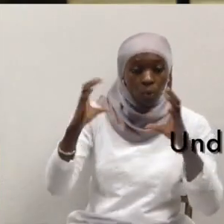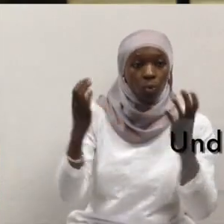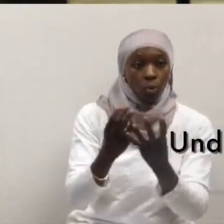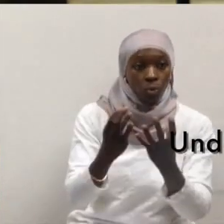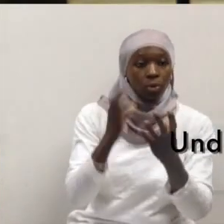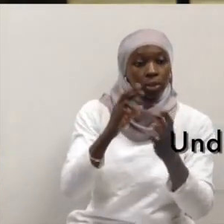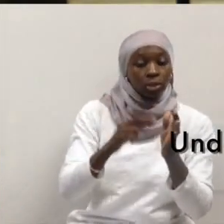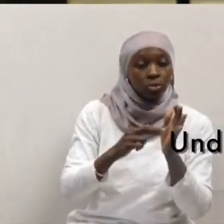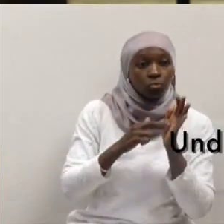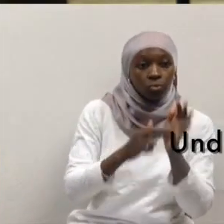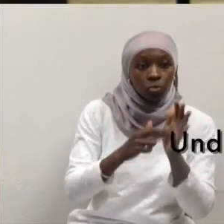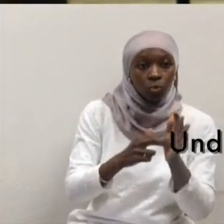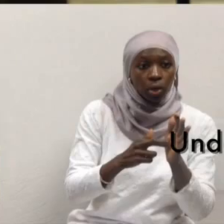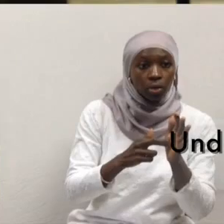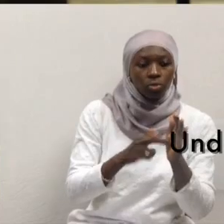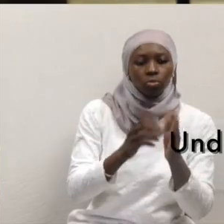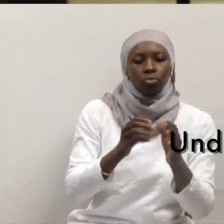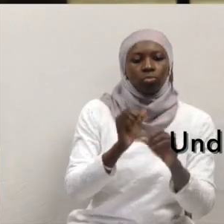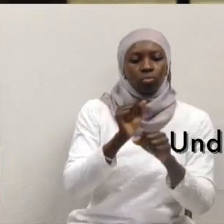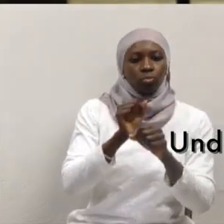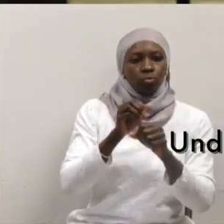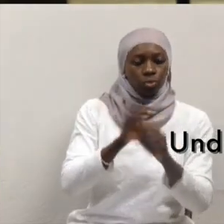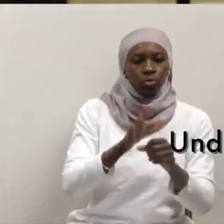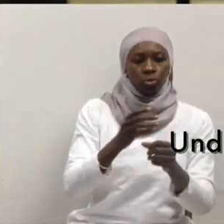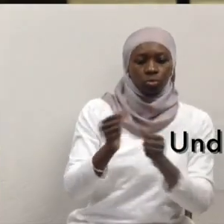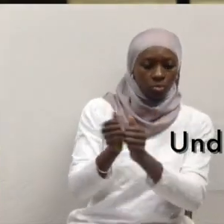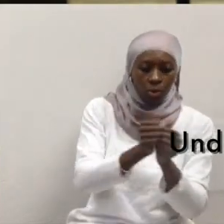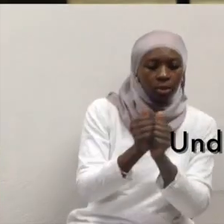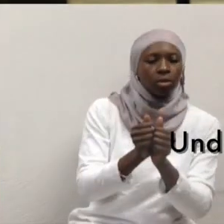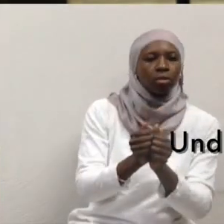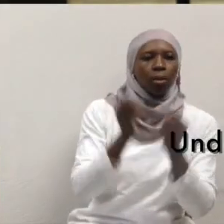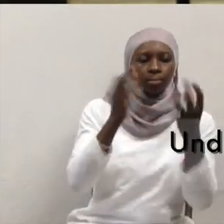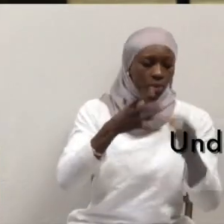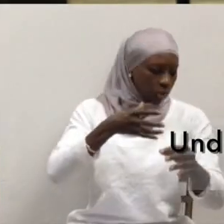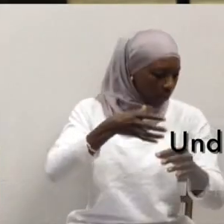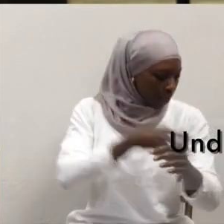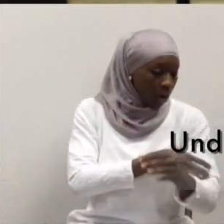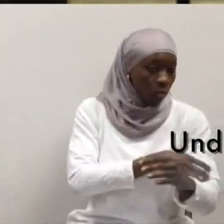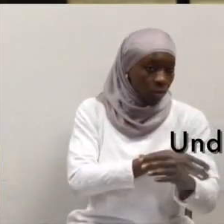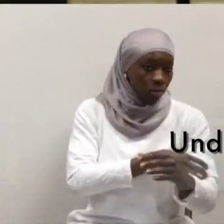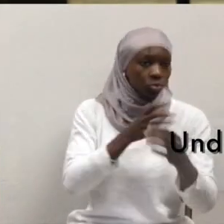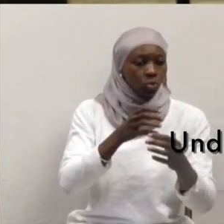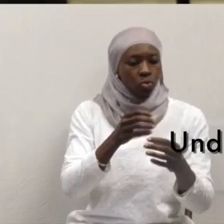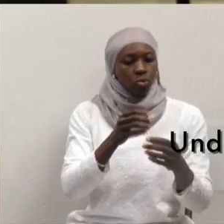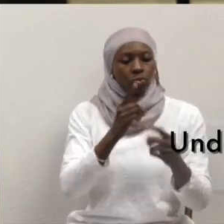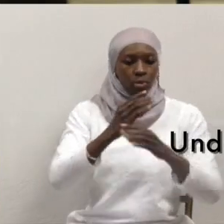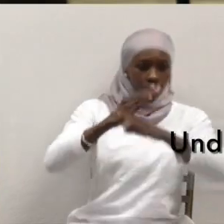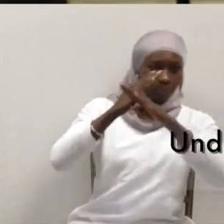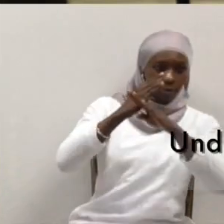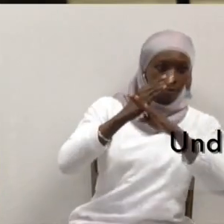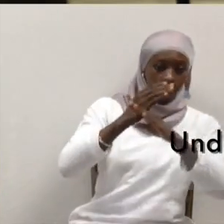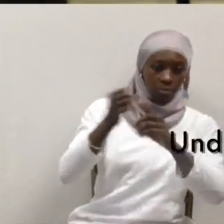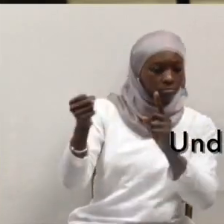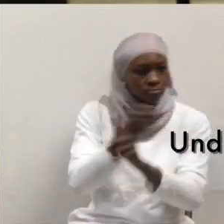required to put together as much power as they can to deter the enemies of Allah, to prevent